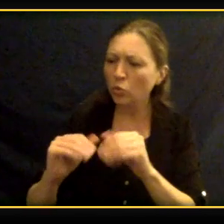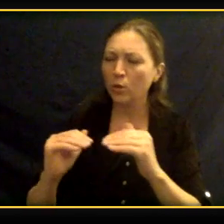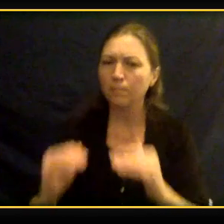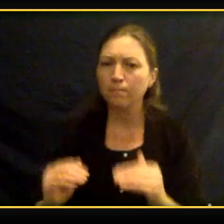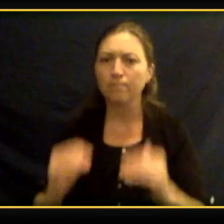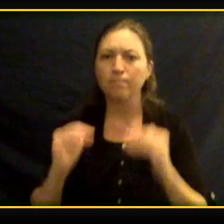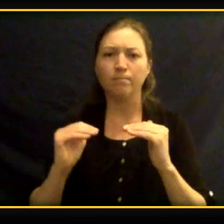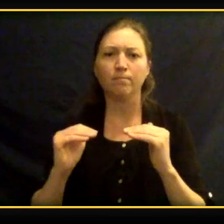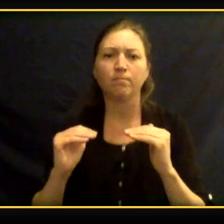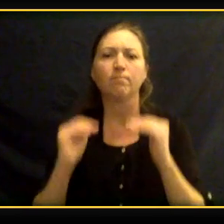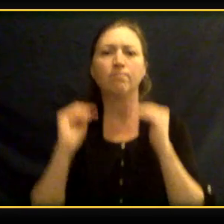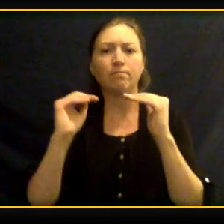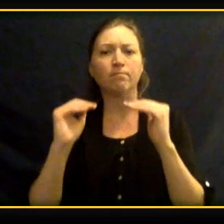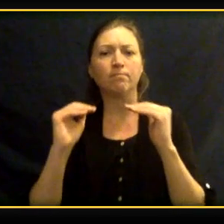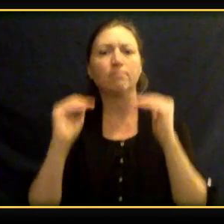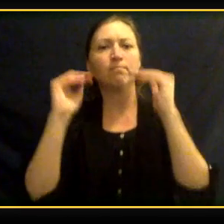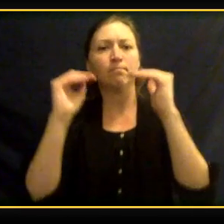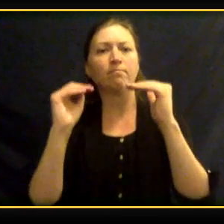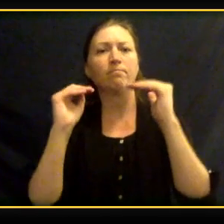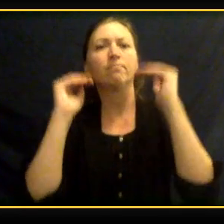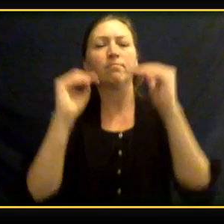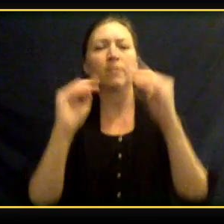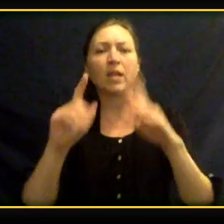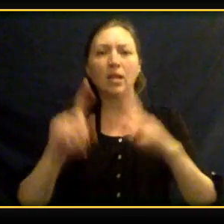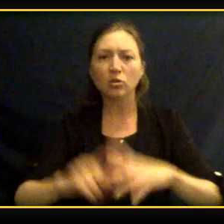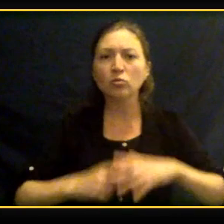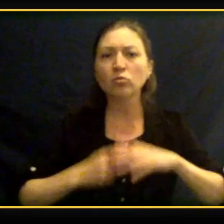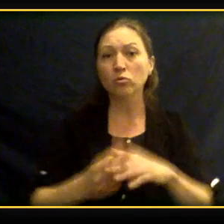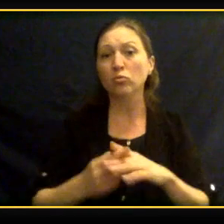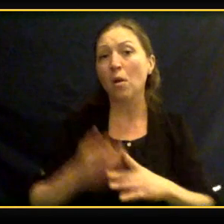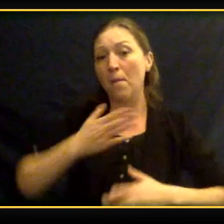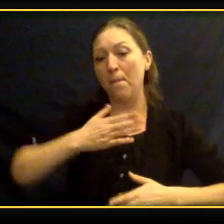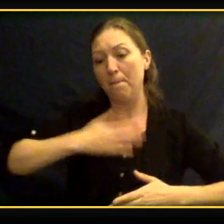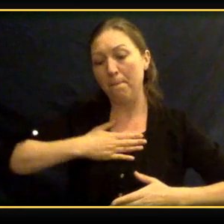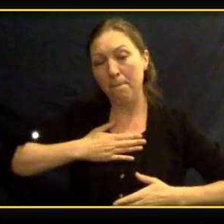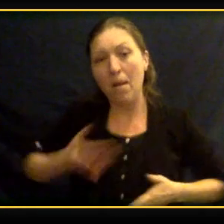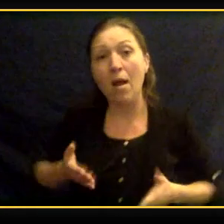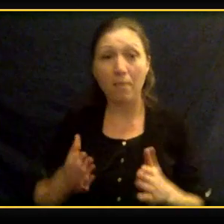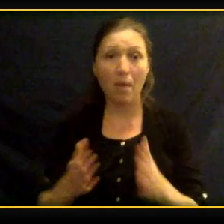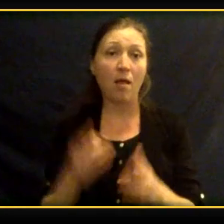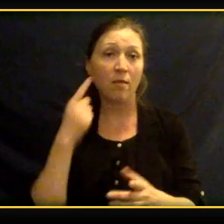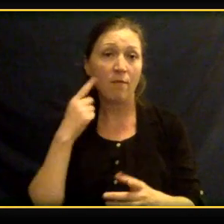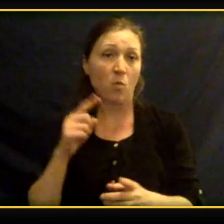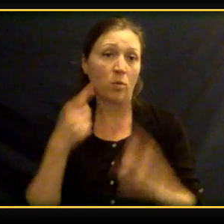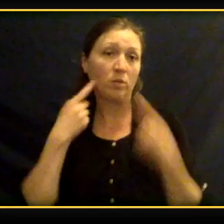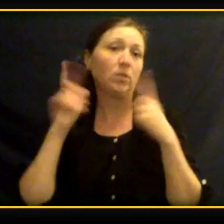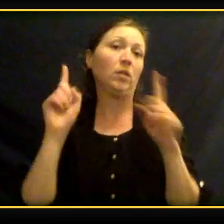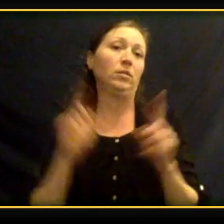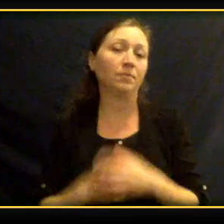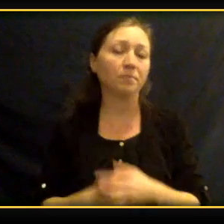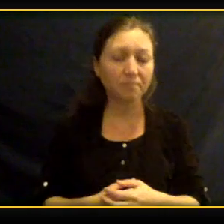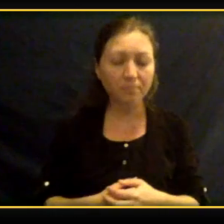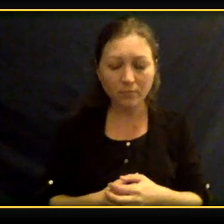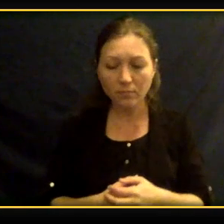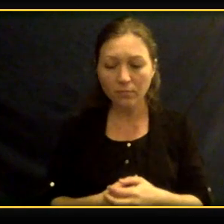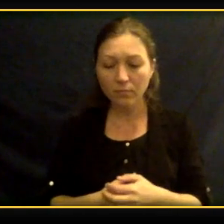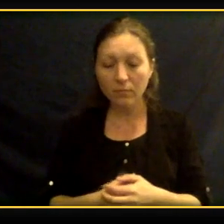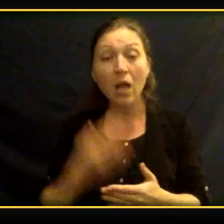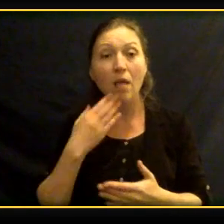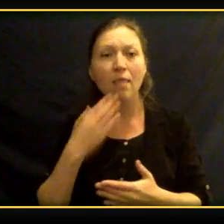on my own path to whatever I want. I'm thankful to Starkloff